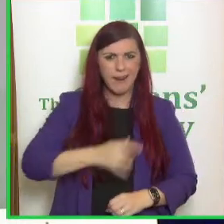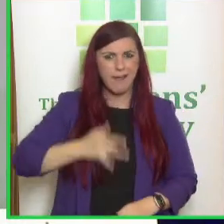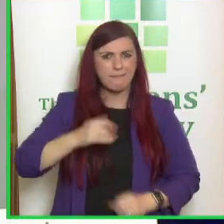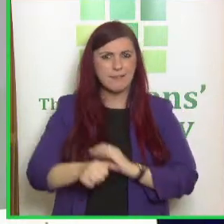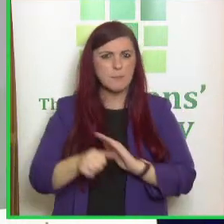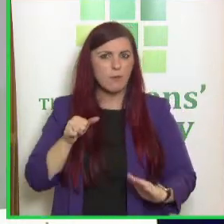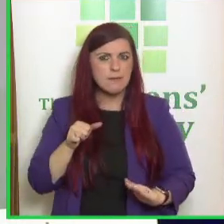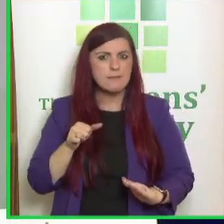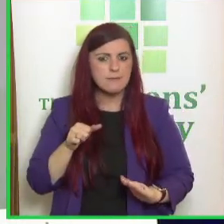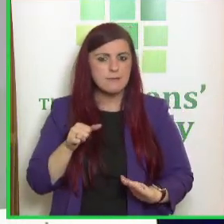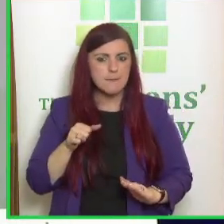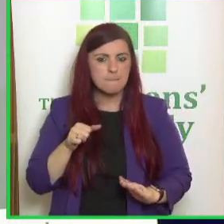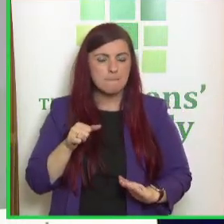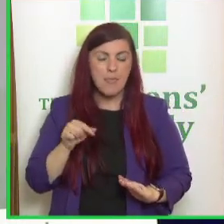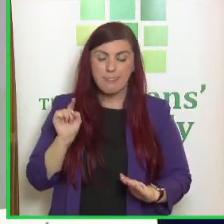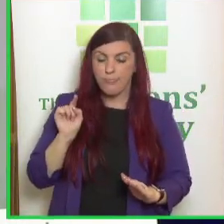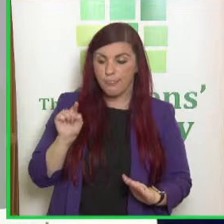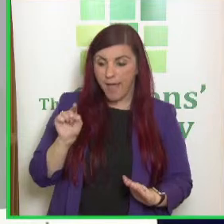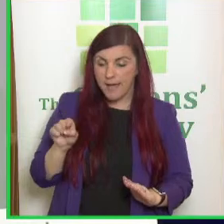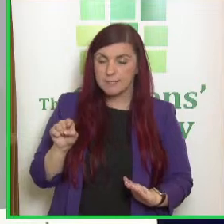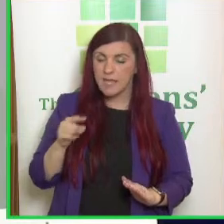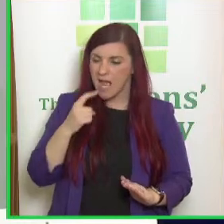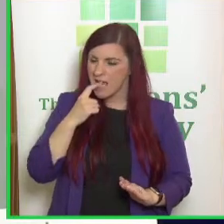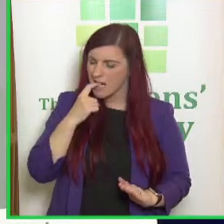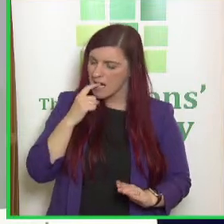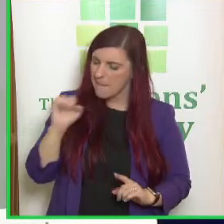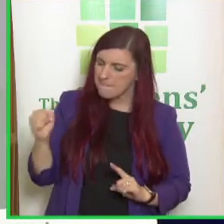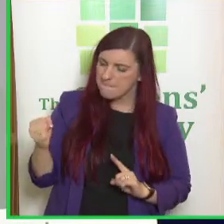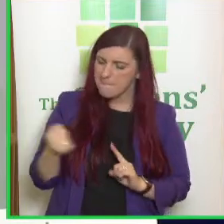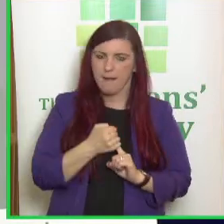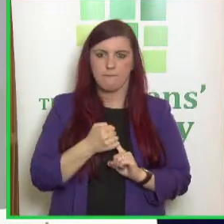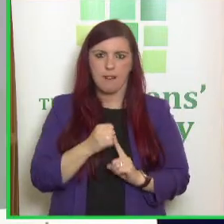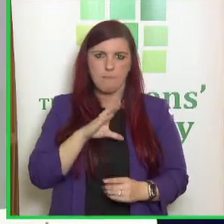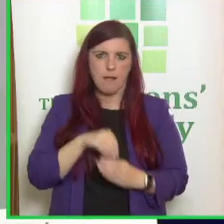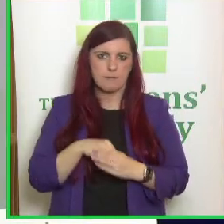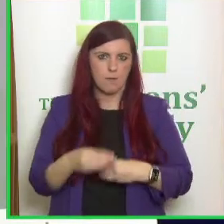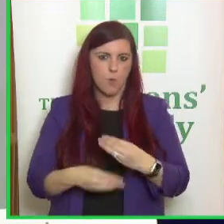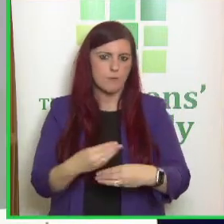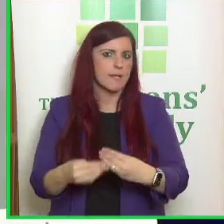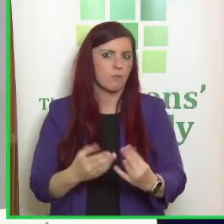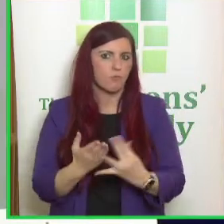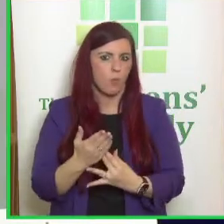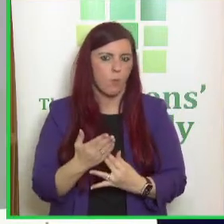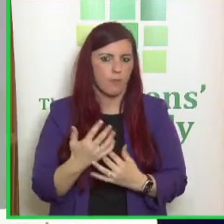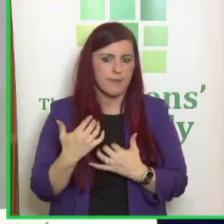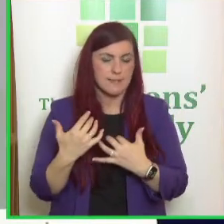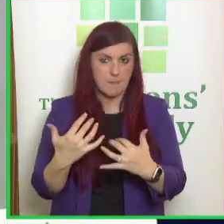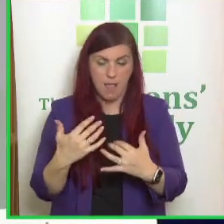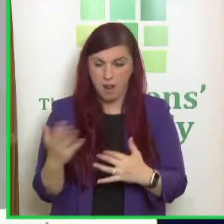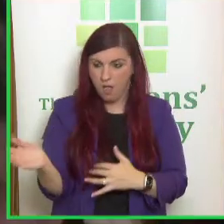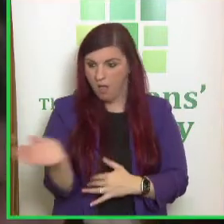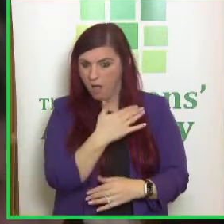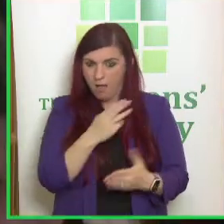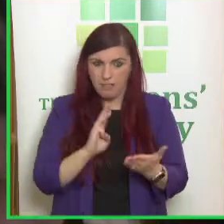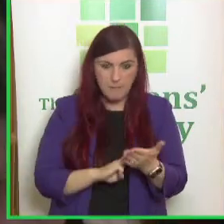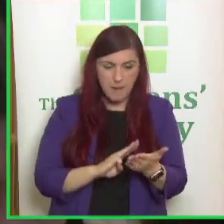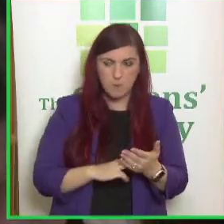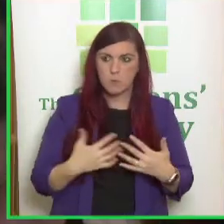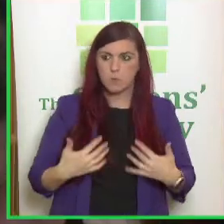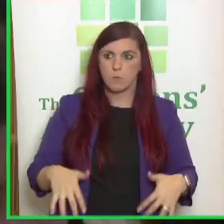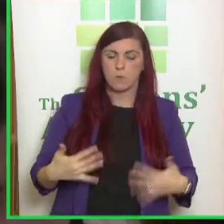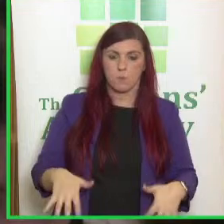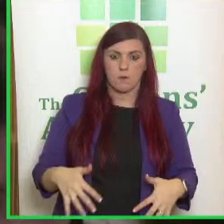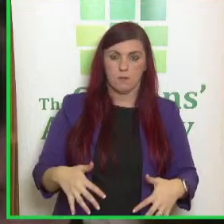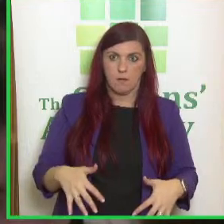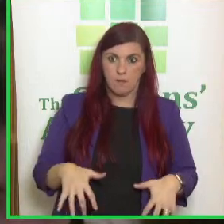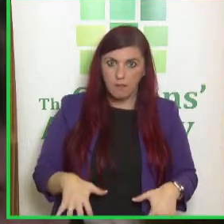was probably the most impactful process throughout the whole Assembly. I know the Assembly members, we found it really grounded